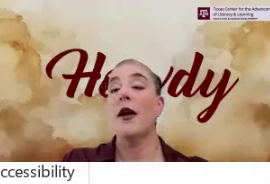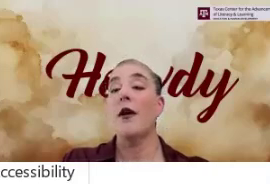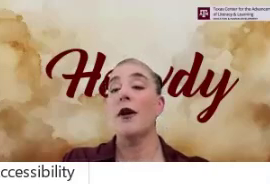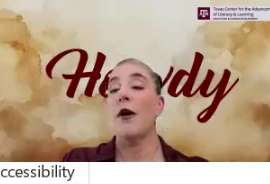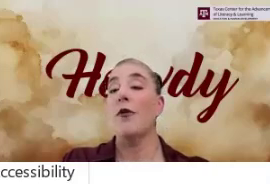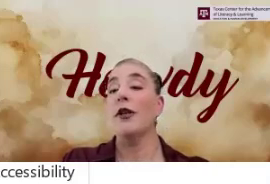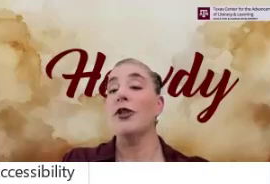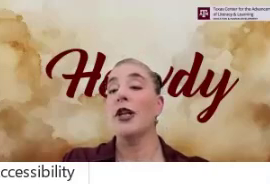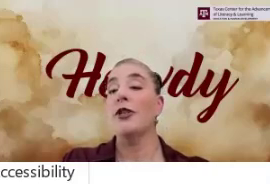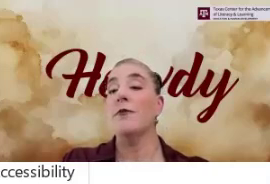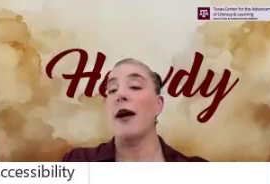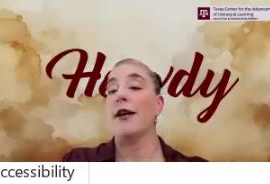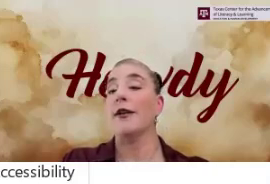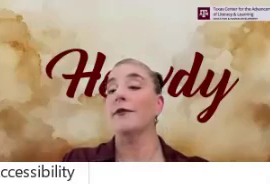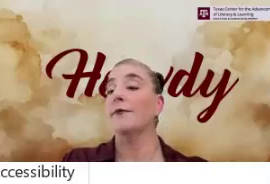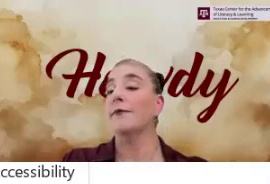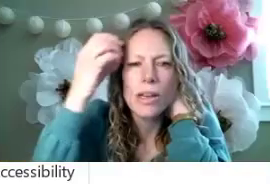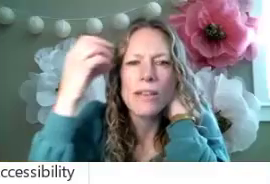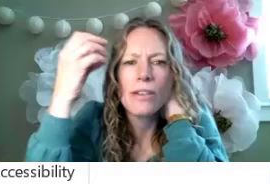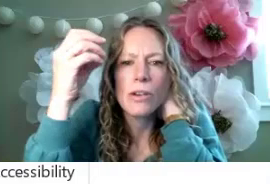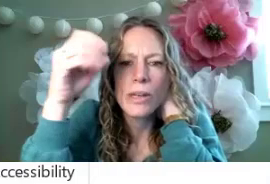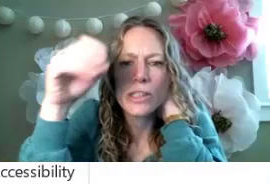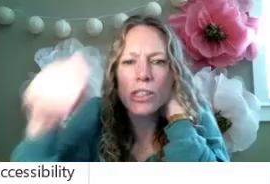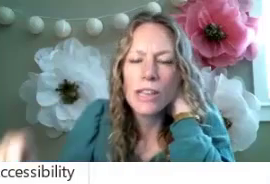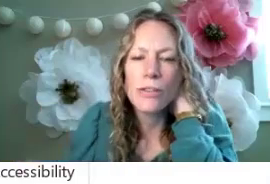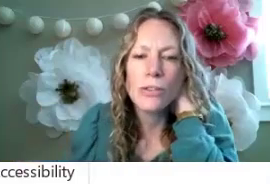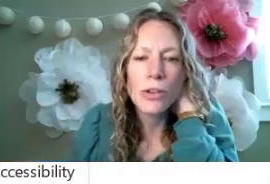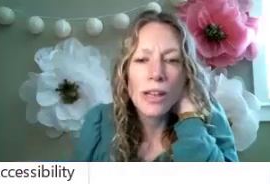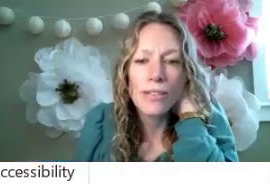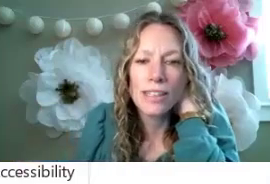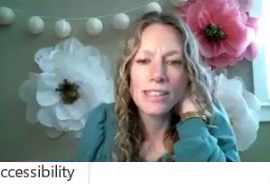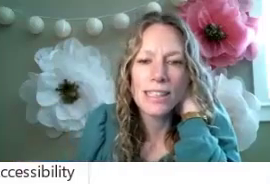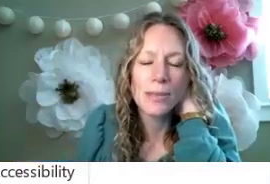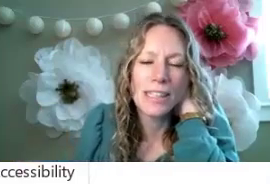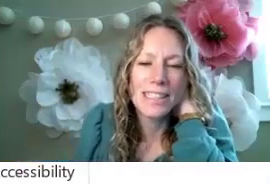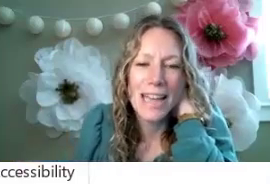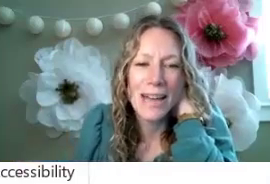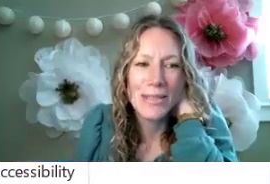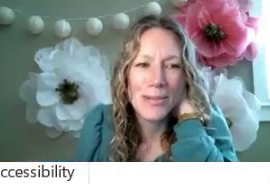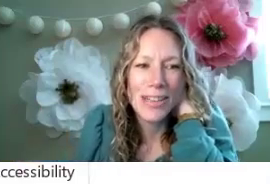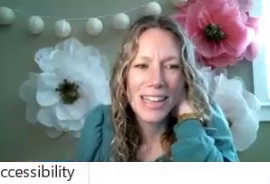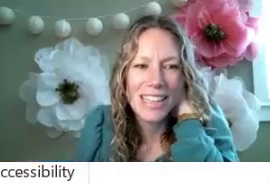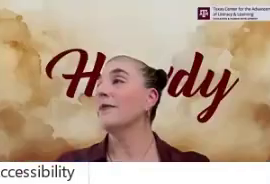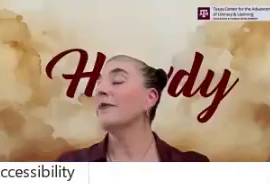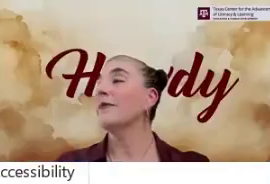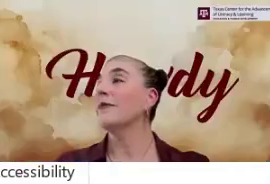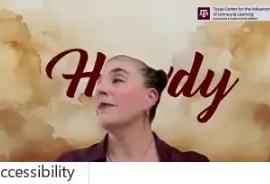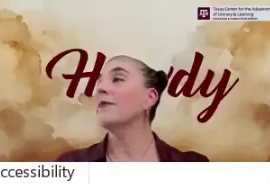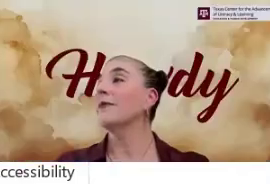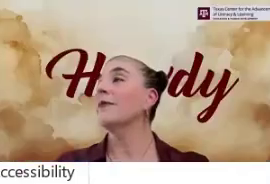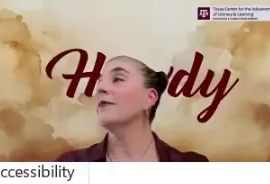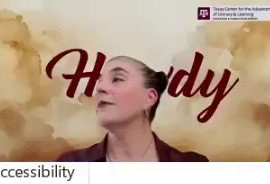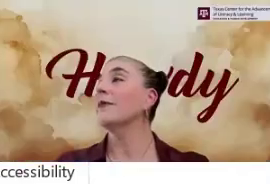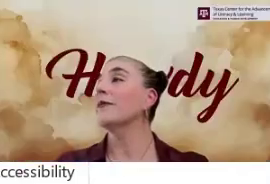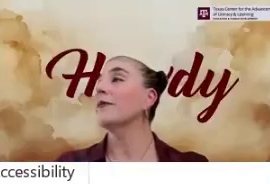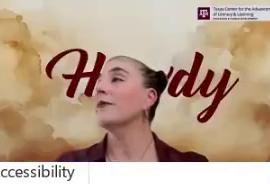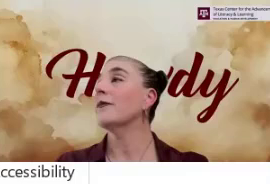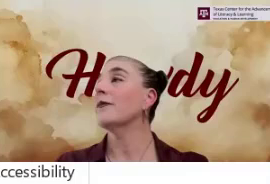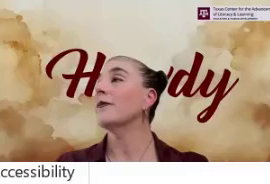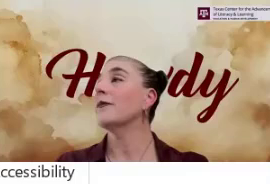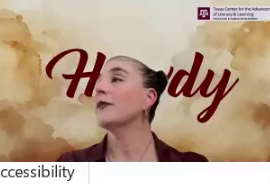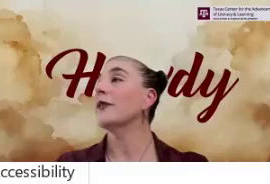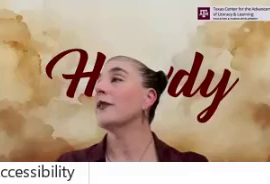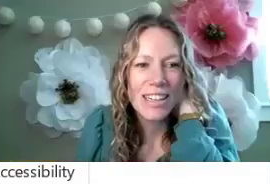Okay, but I want to change it back. So I have a question. If you don't have the accessibility tab, which apparently I don't, and I Mhm. just